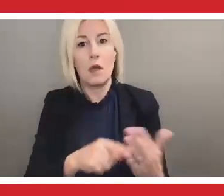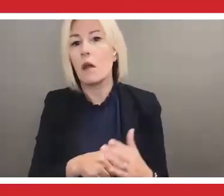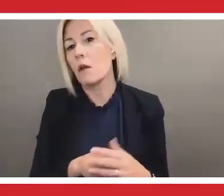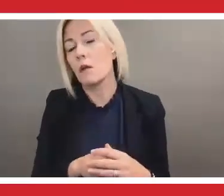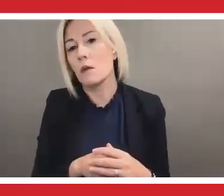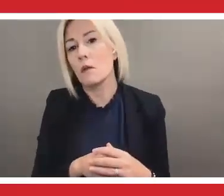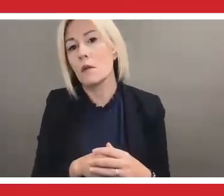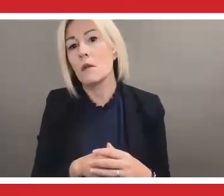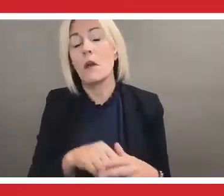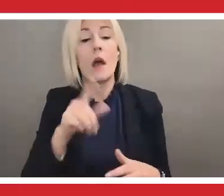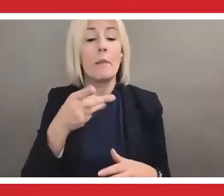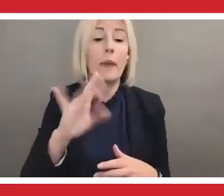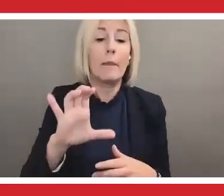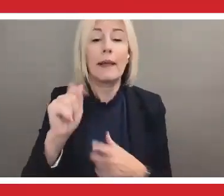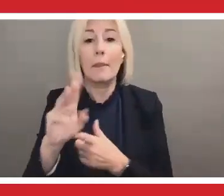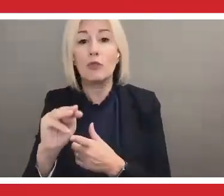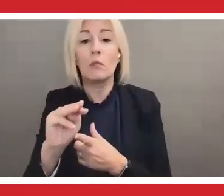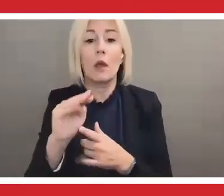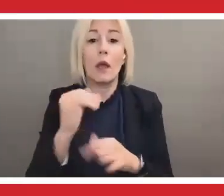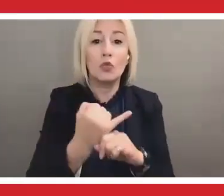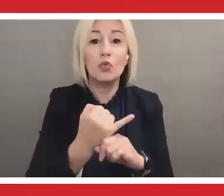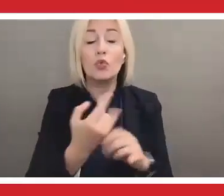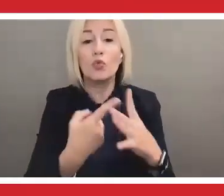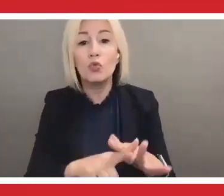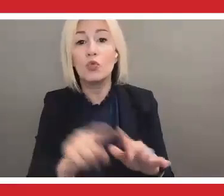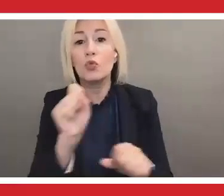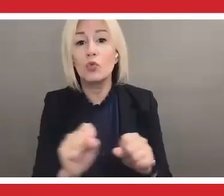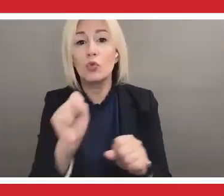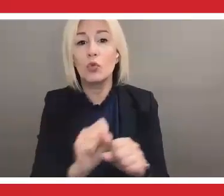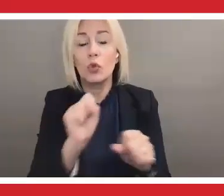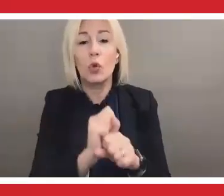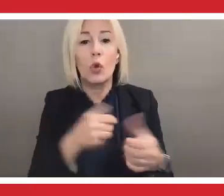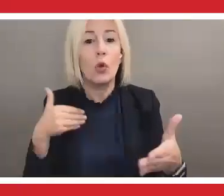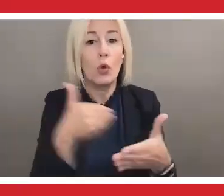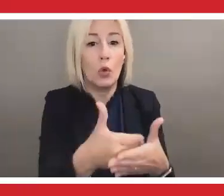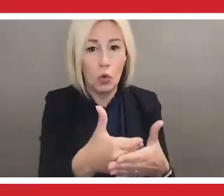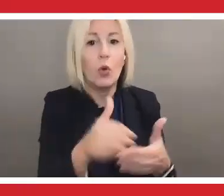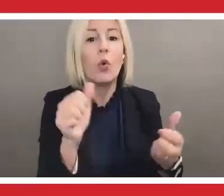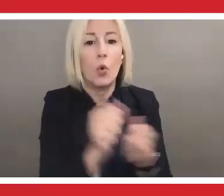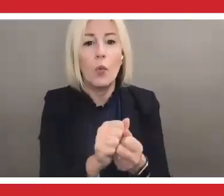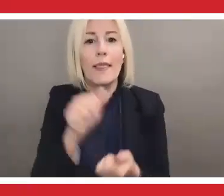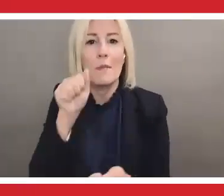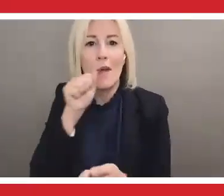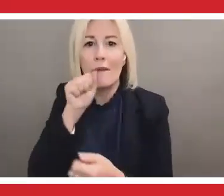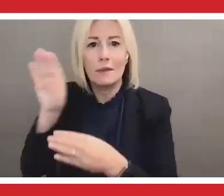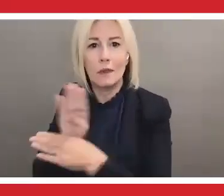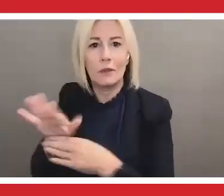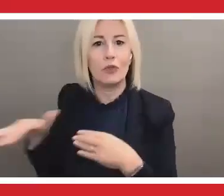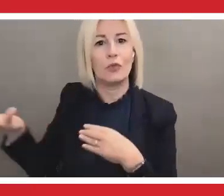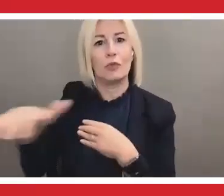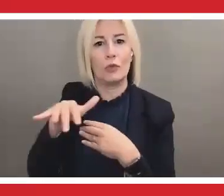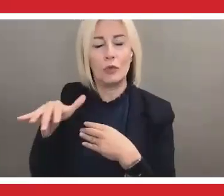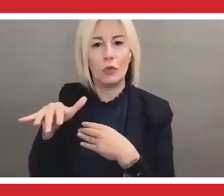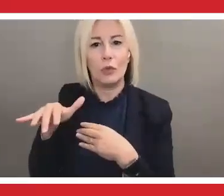public institutions really start working closer with the private sector, and there was a